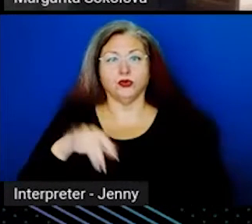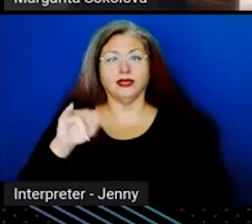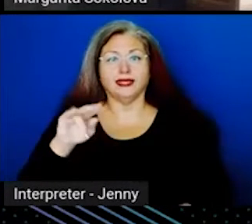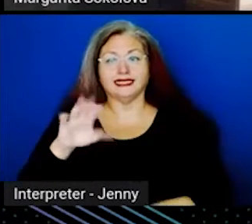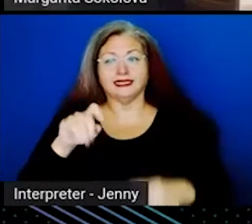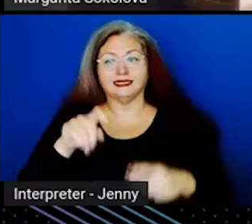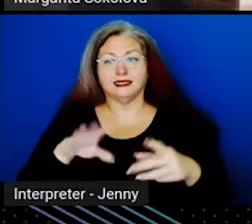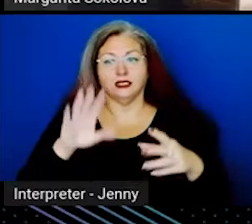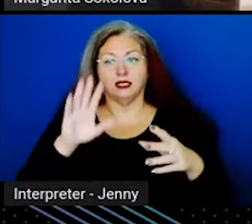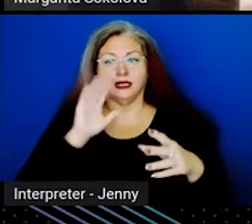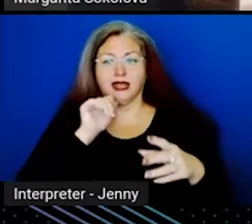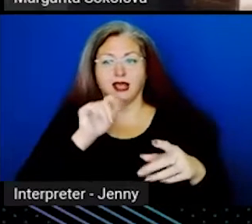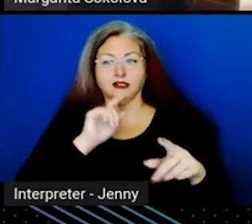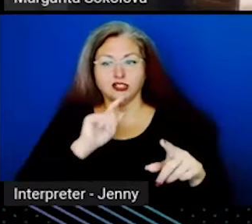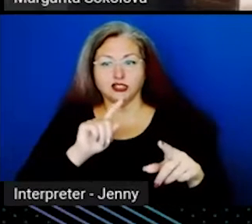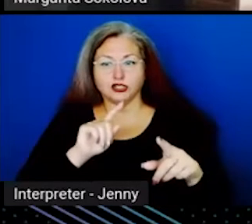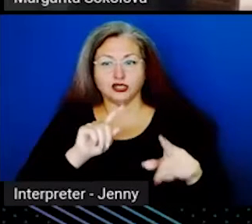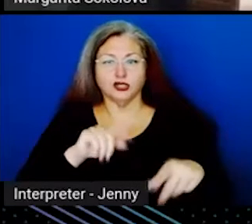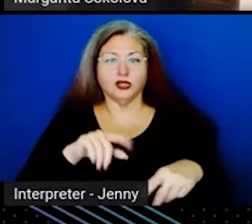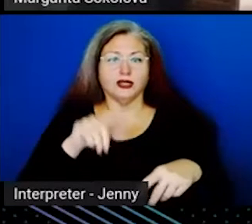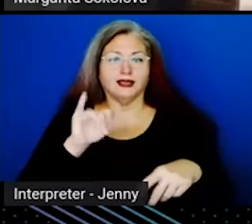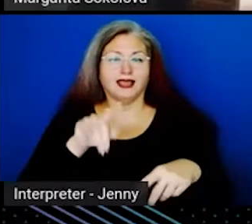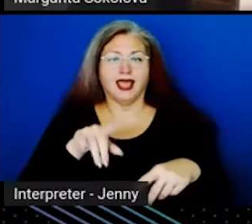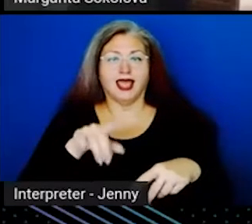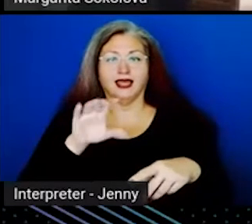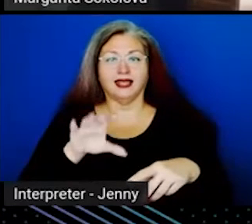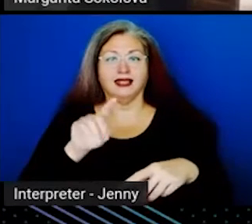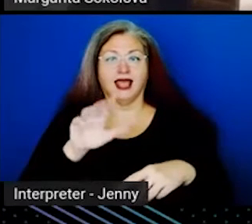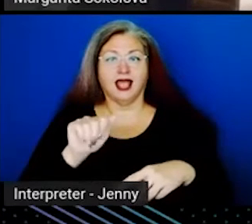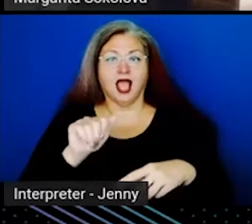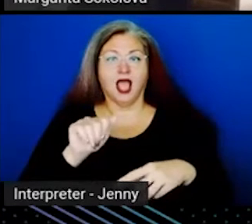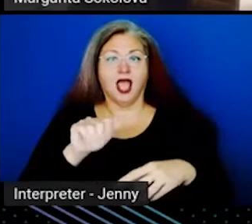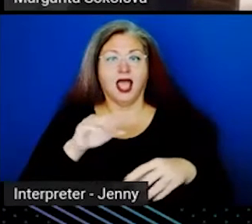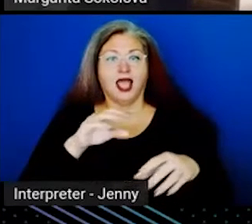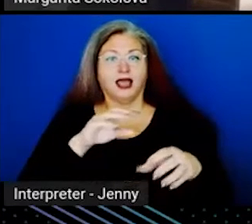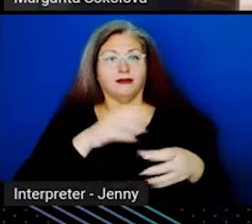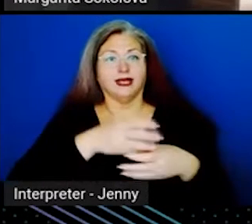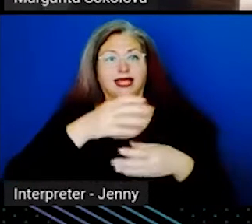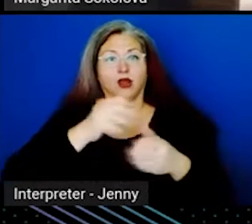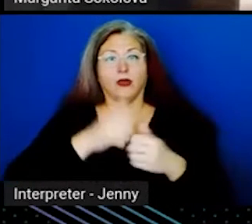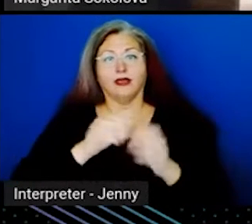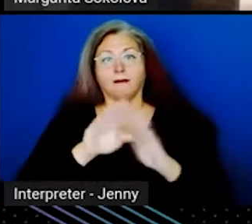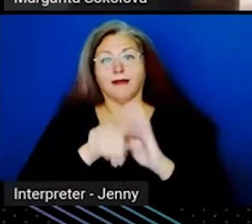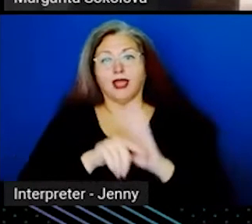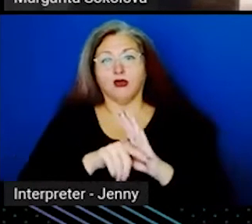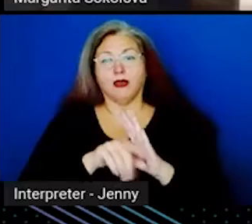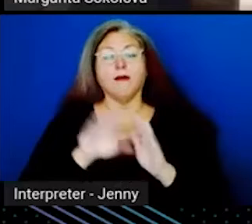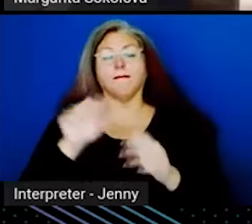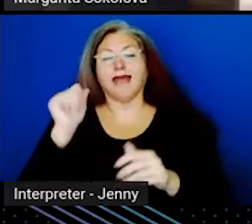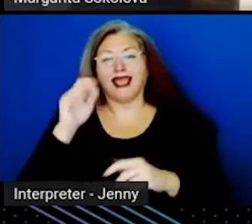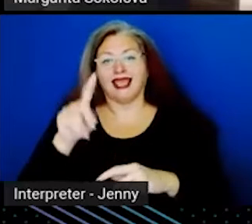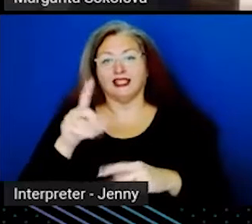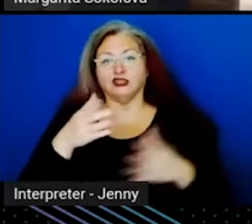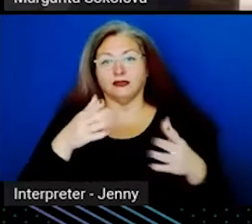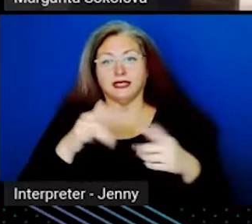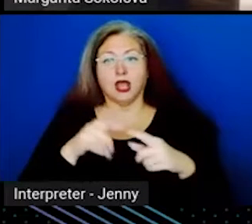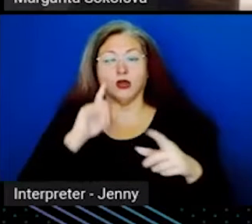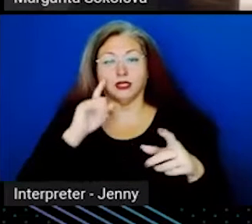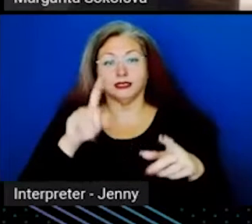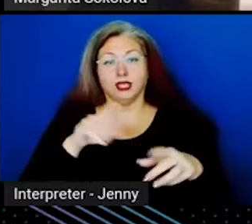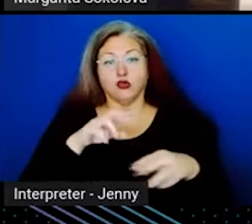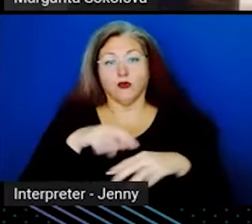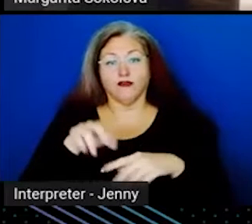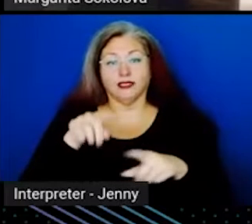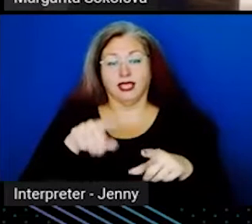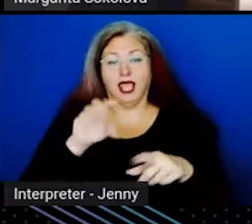going to host those Docker containers with my backend services. Now notice that this is referencing the outputs